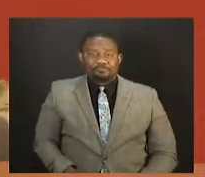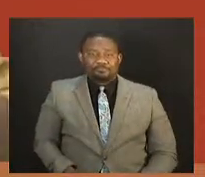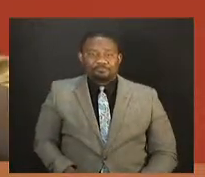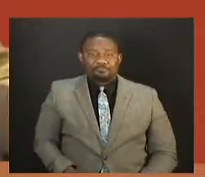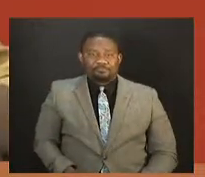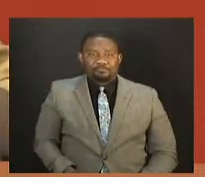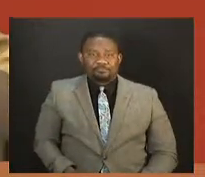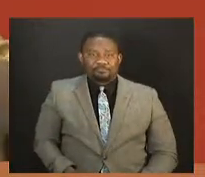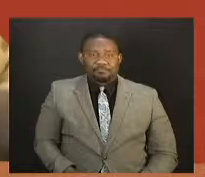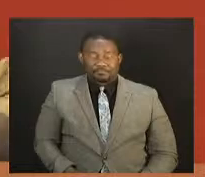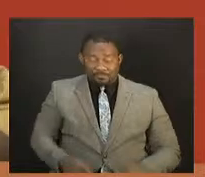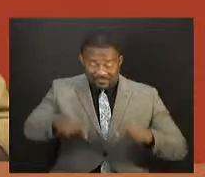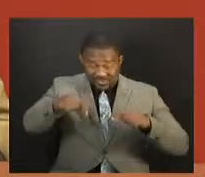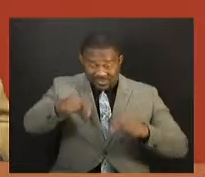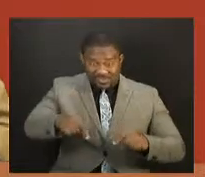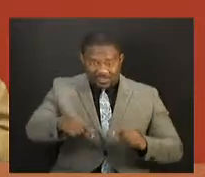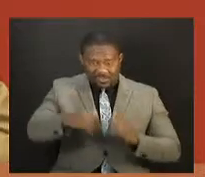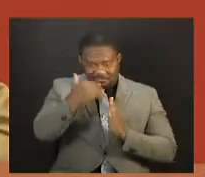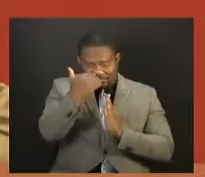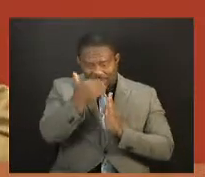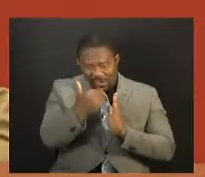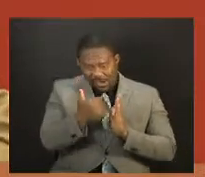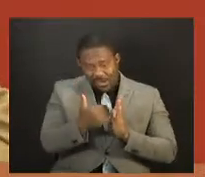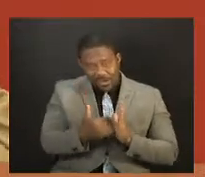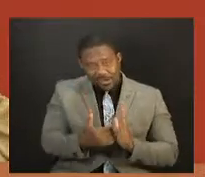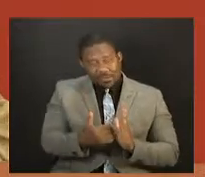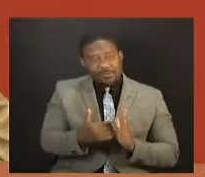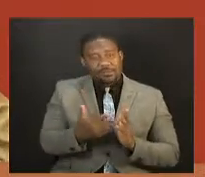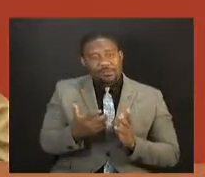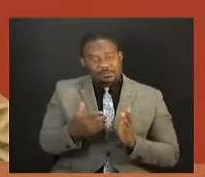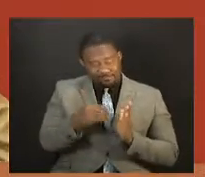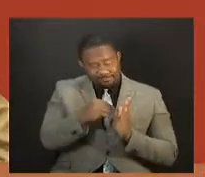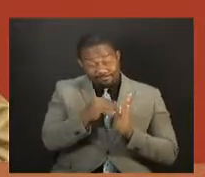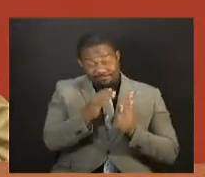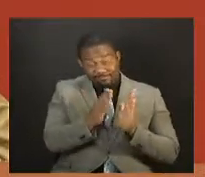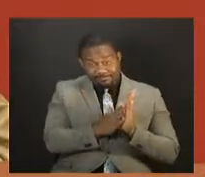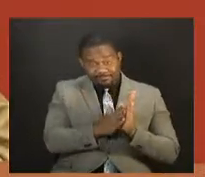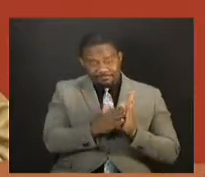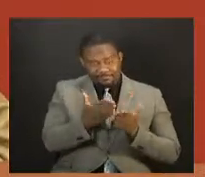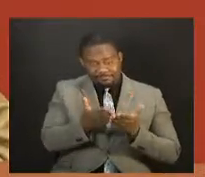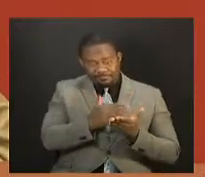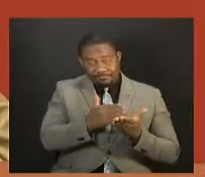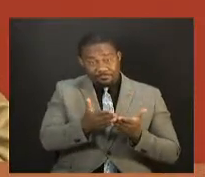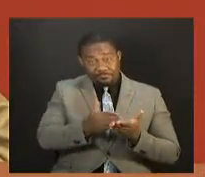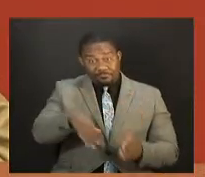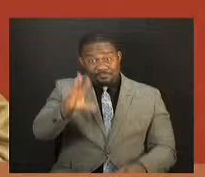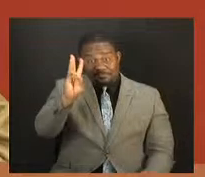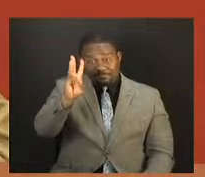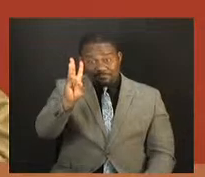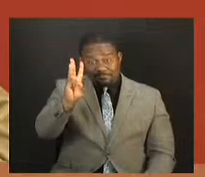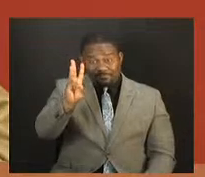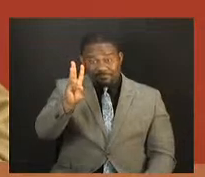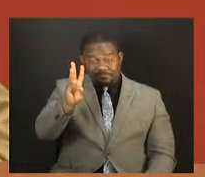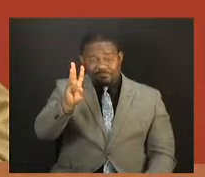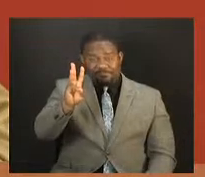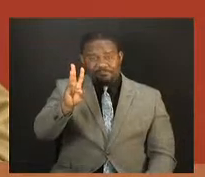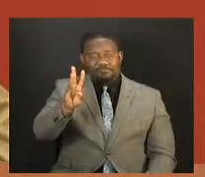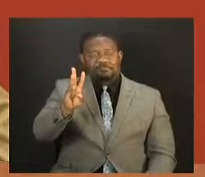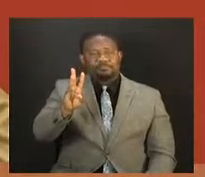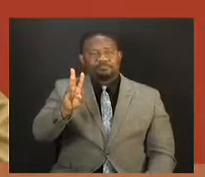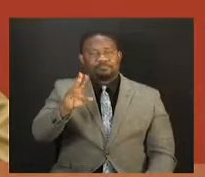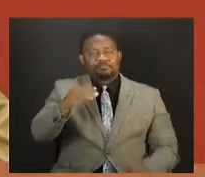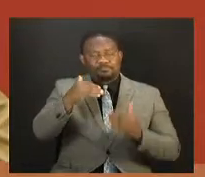order paper for today has it at page 6, item